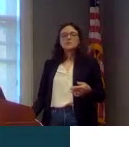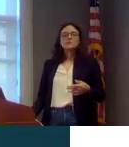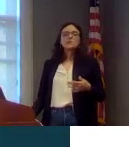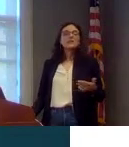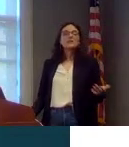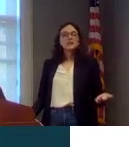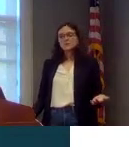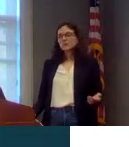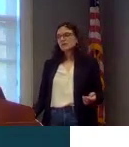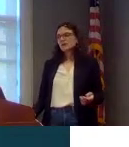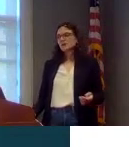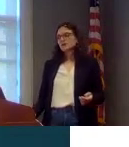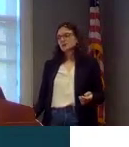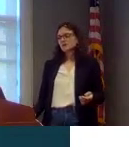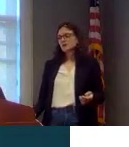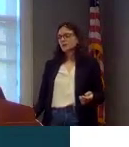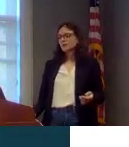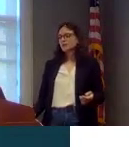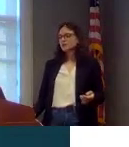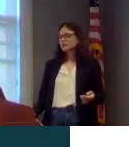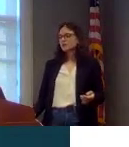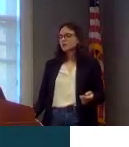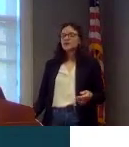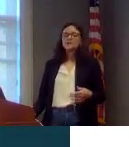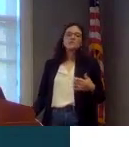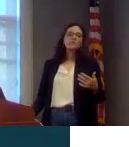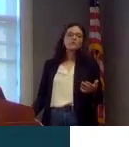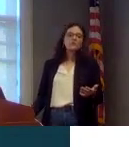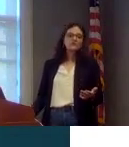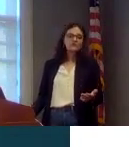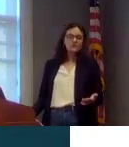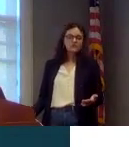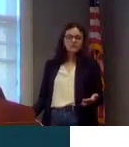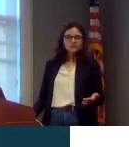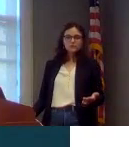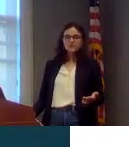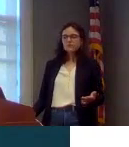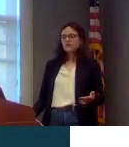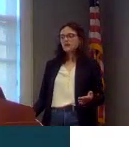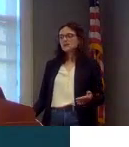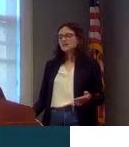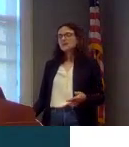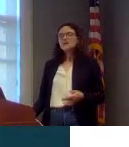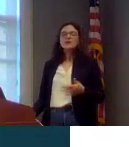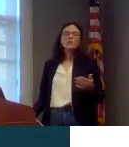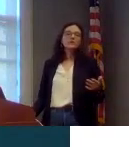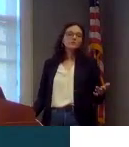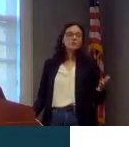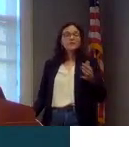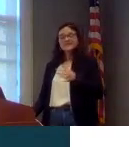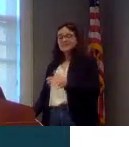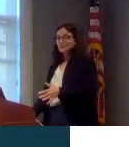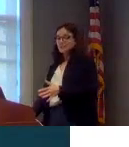that it's used to cleanse territories of heterogeneous populations. It's used to force concessions between different sides,